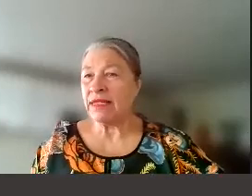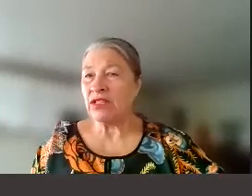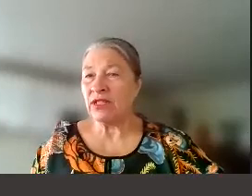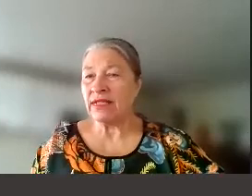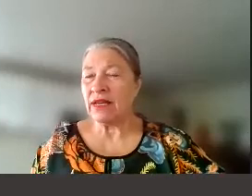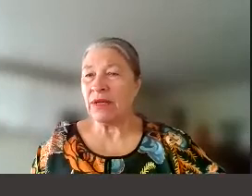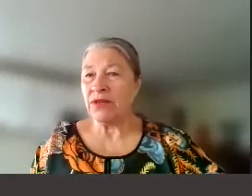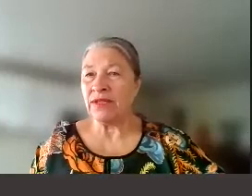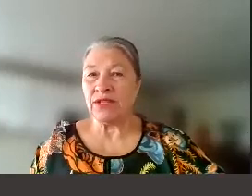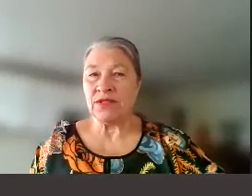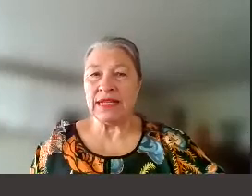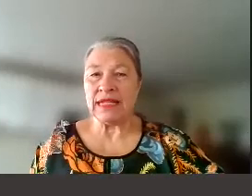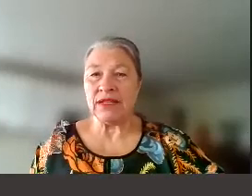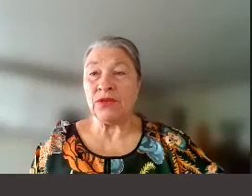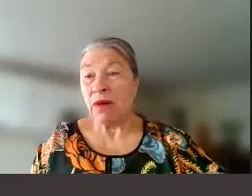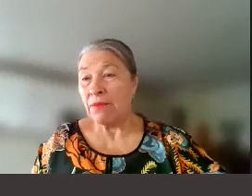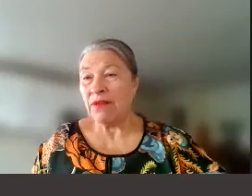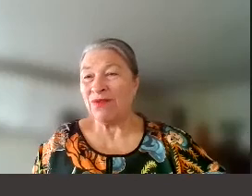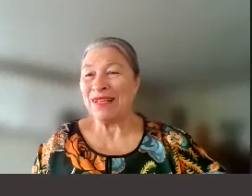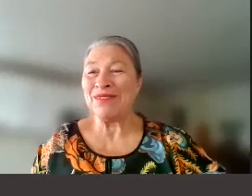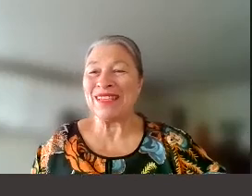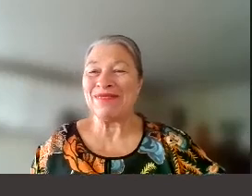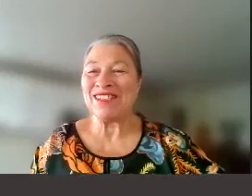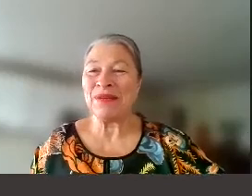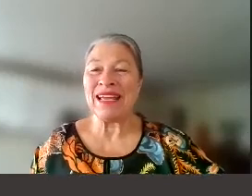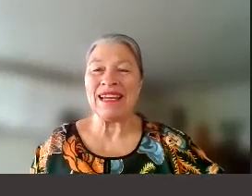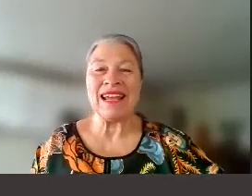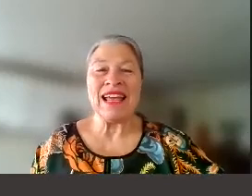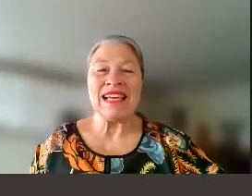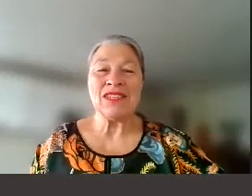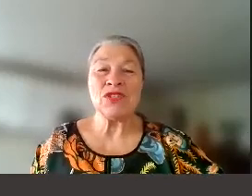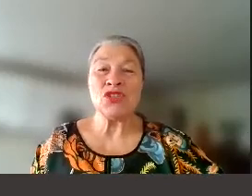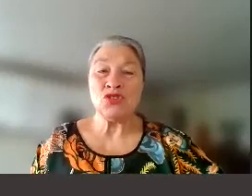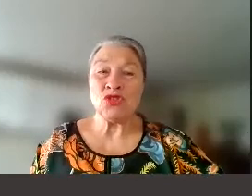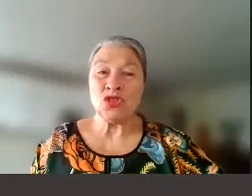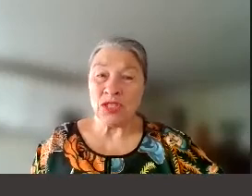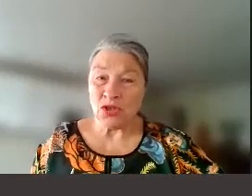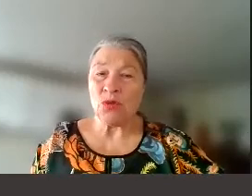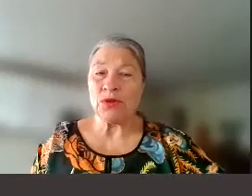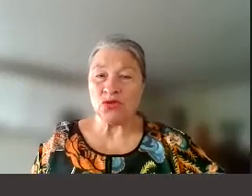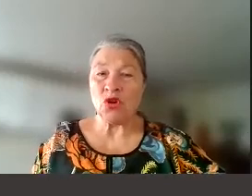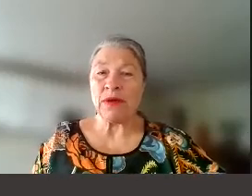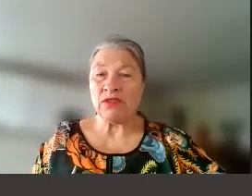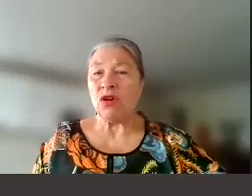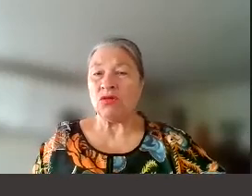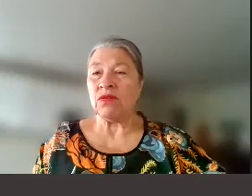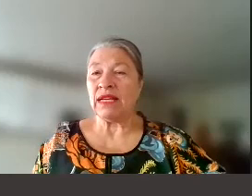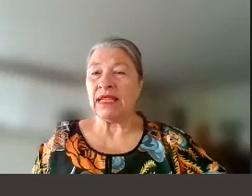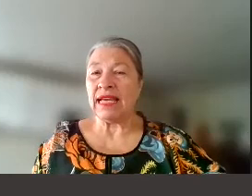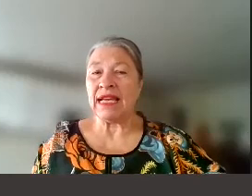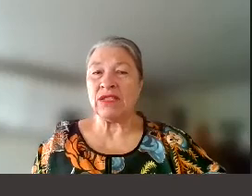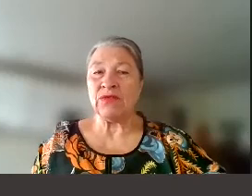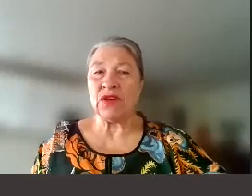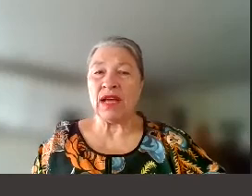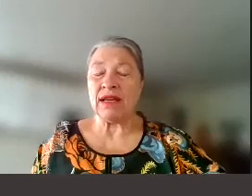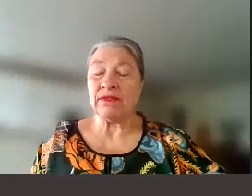English messages that we use in New Zealand. You might be familiar with them in Japan. So stop, drop and roll